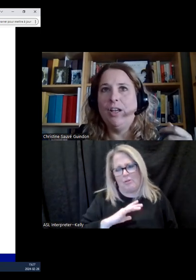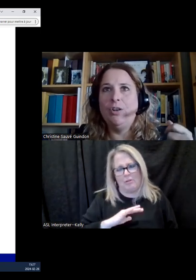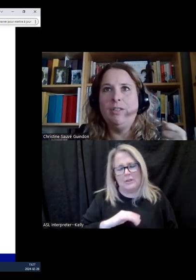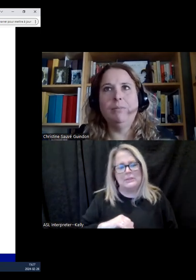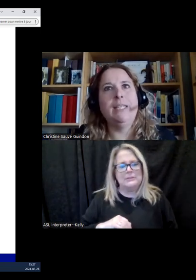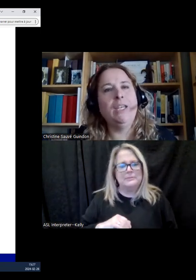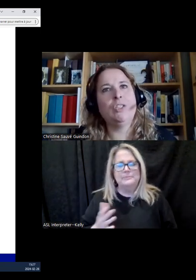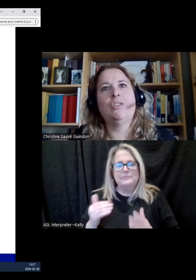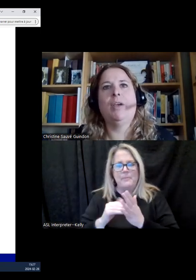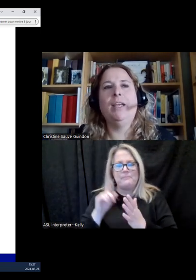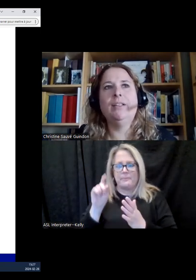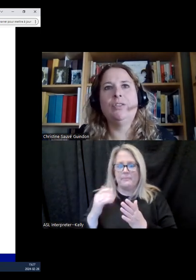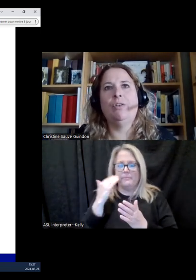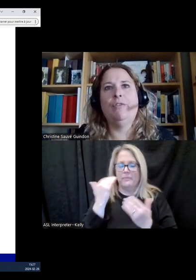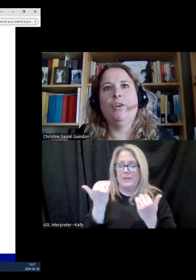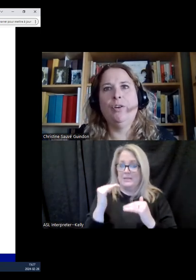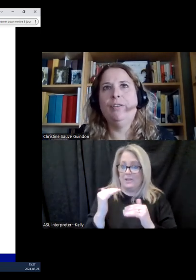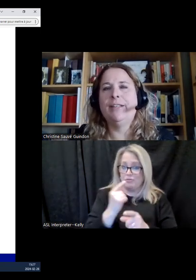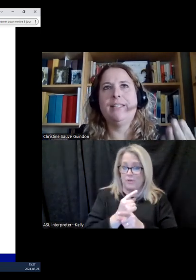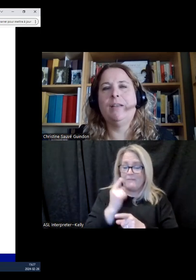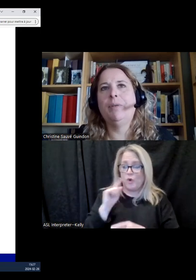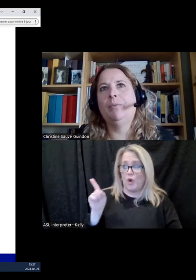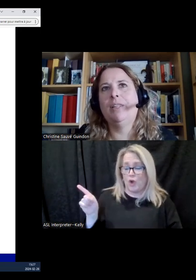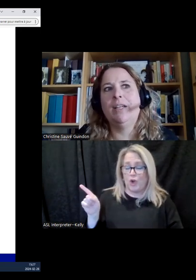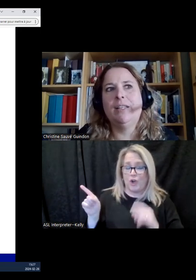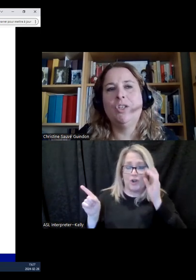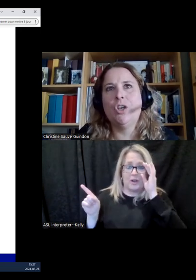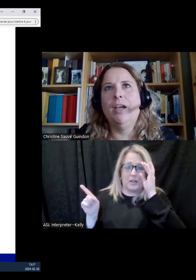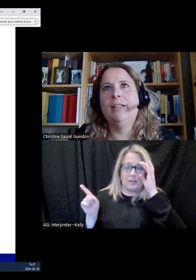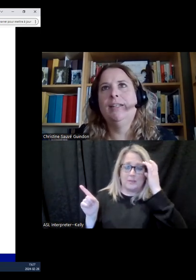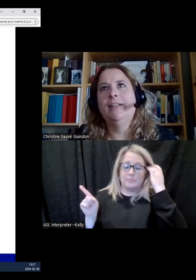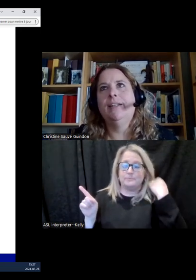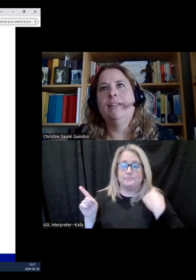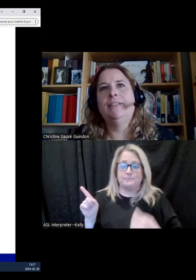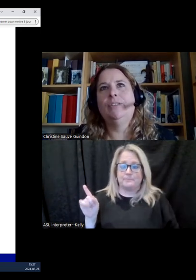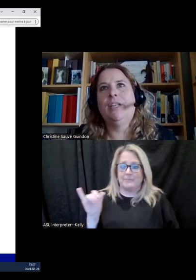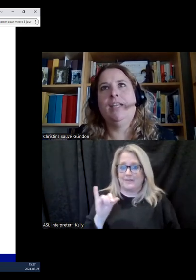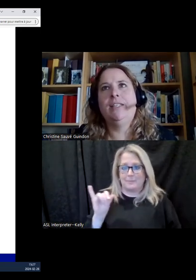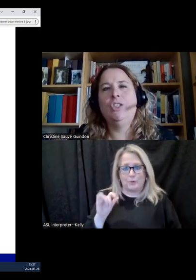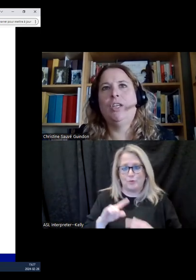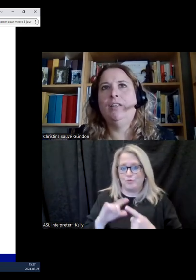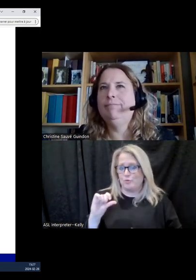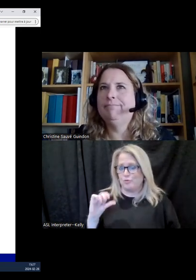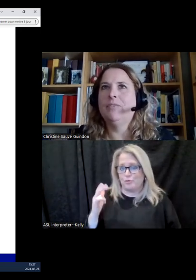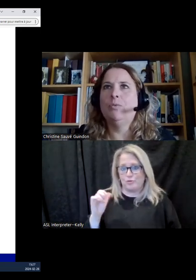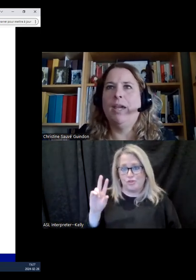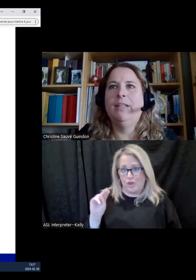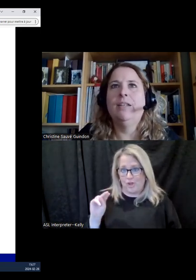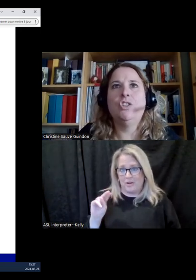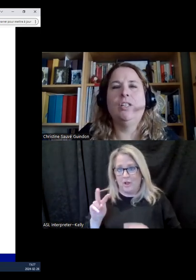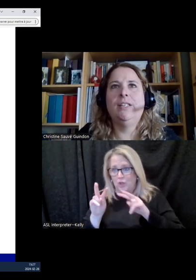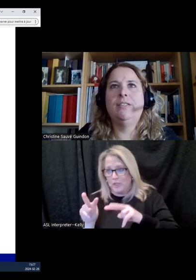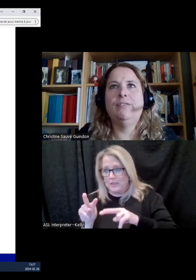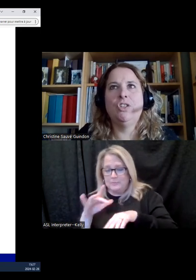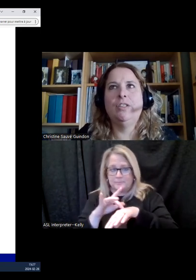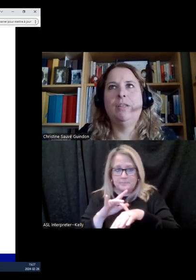again, you got to know limitations, right? So for her, it's like a bit with like Sean, looking and touching, right?